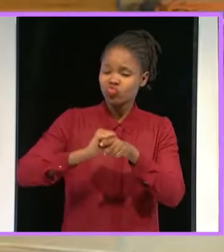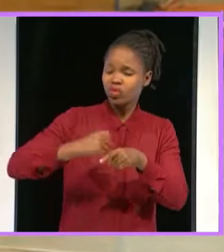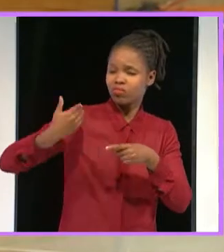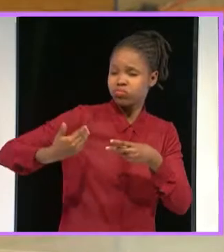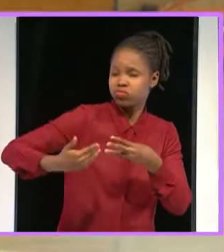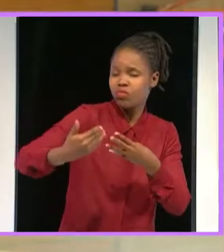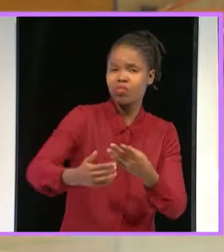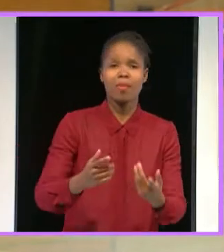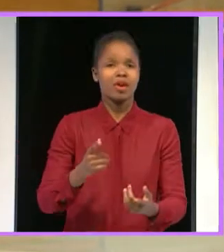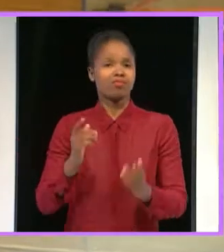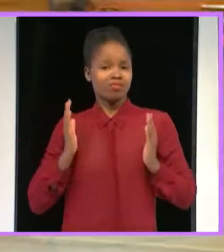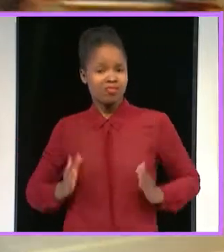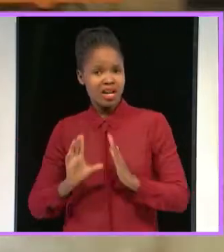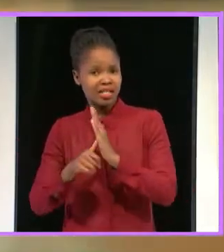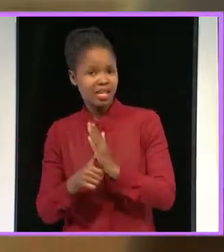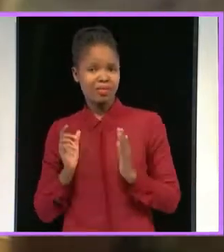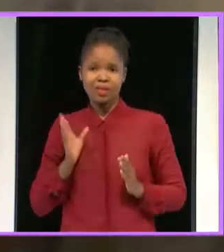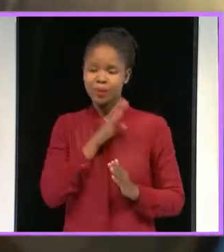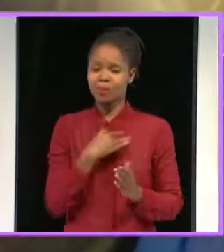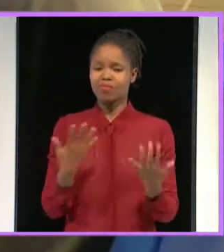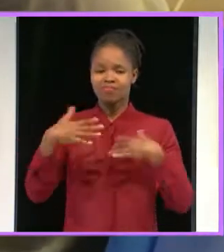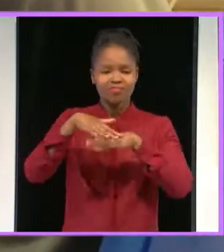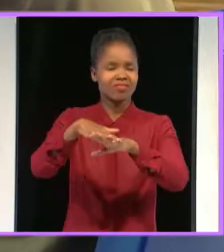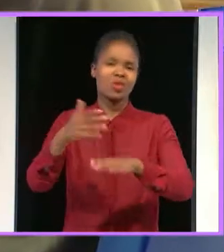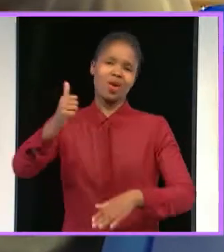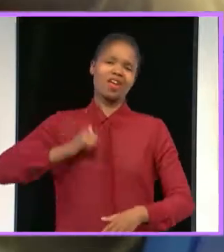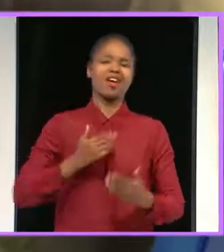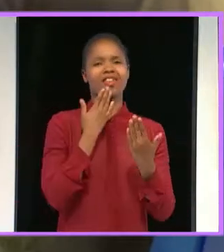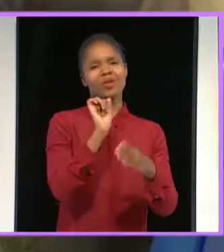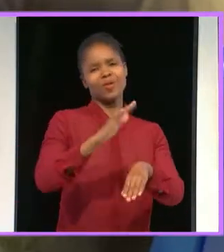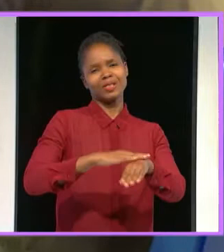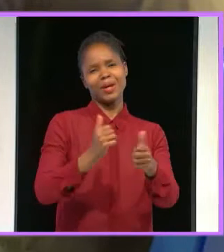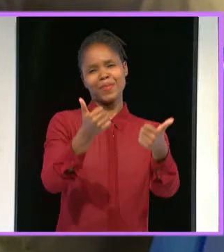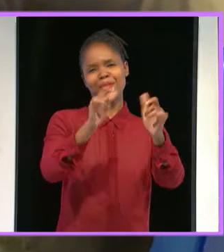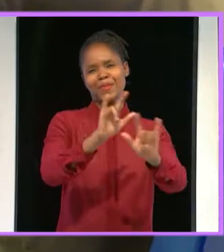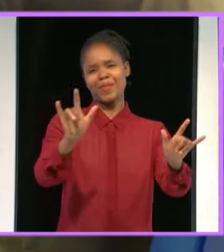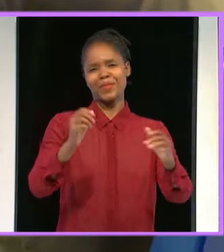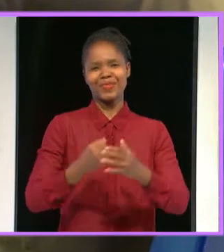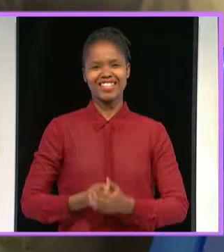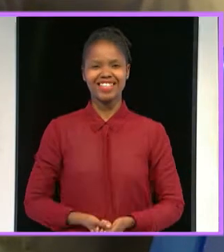inclusive to everyone. Thank you so much, Samkelo. We appreciate your time. Thank you.